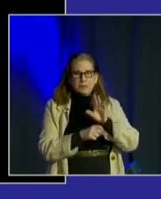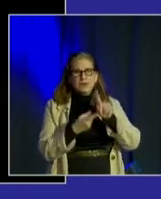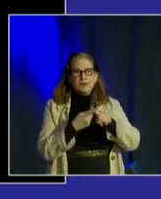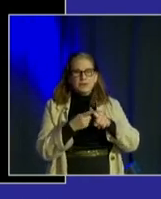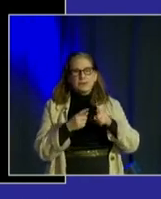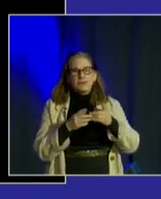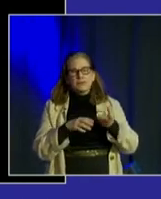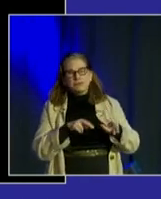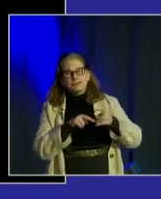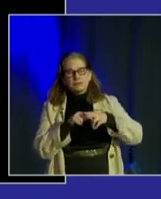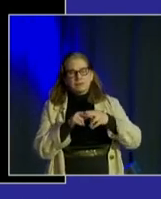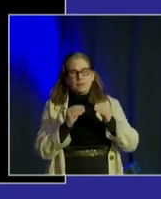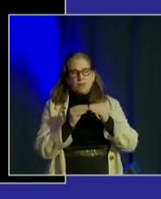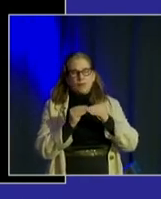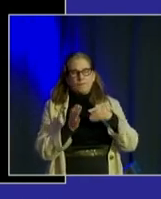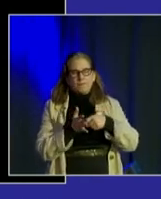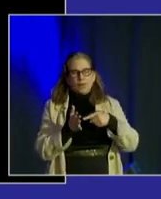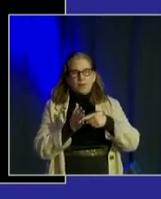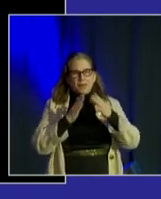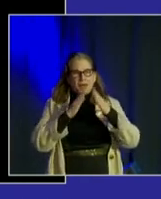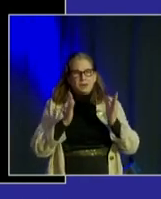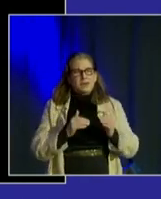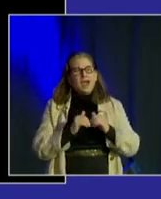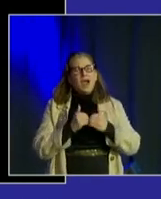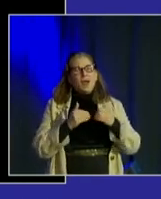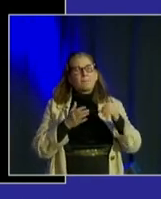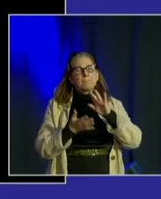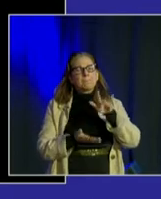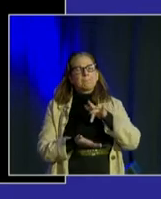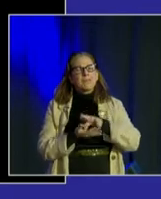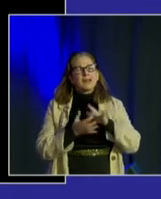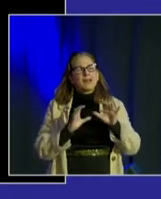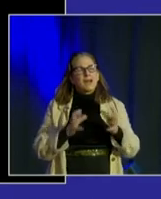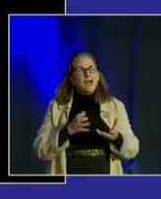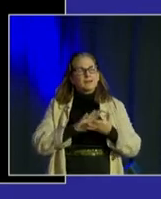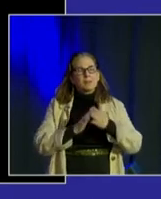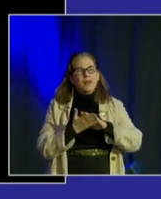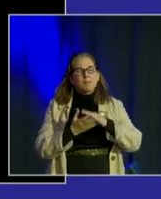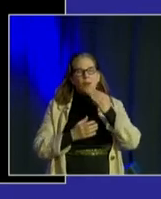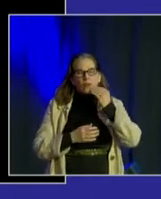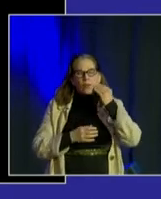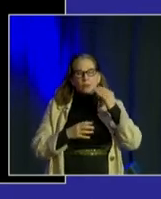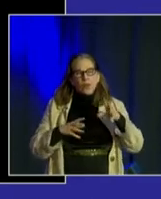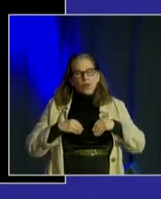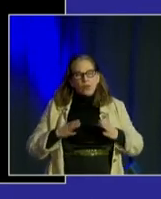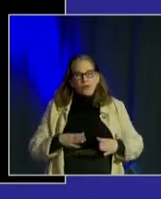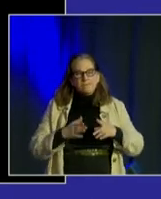middle class to home ownership through the affordable housing program?